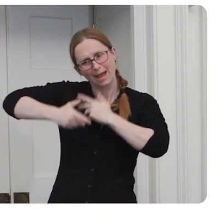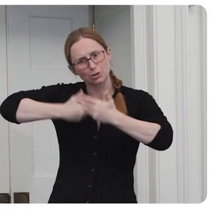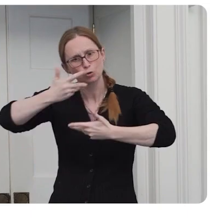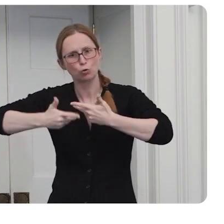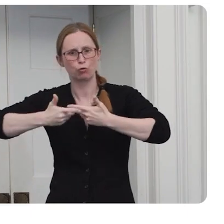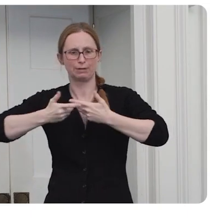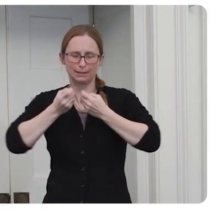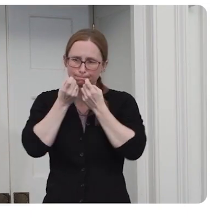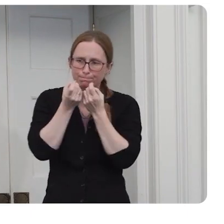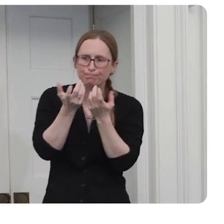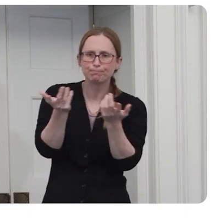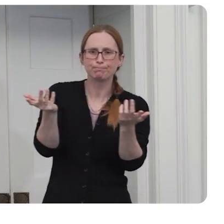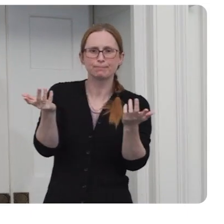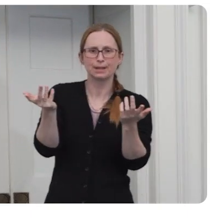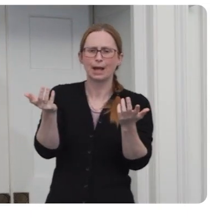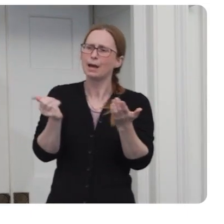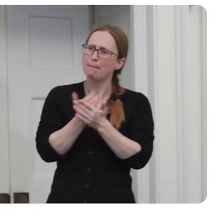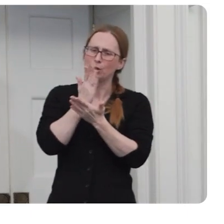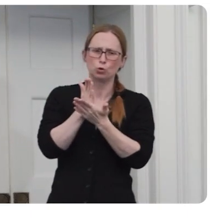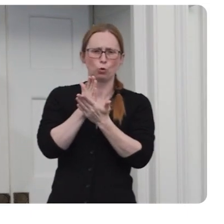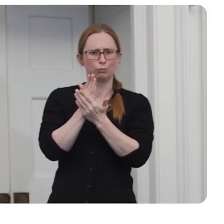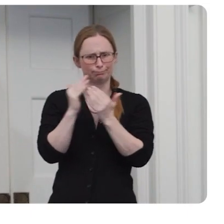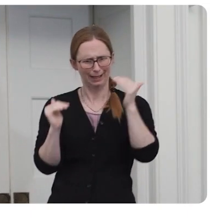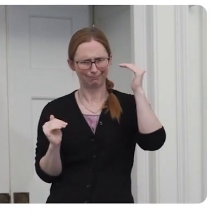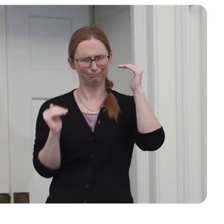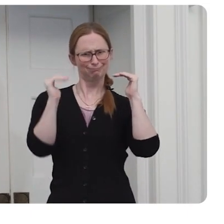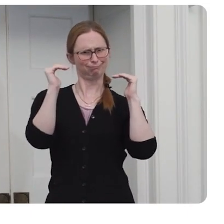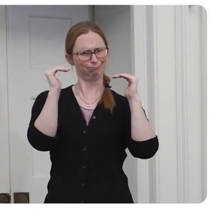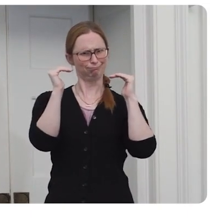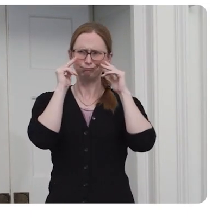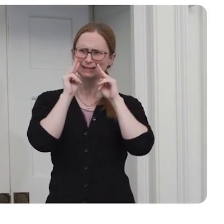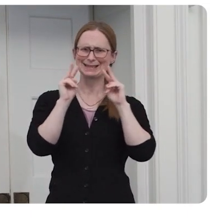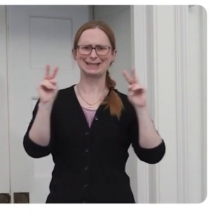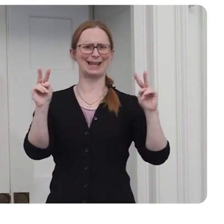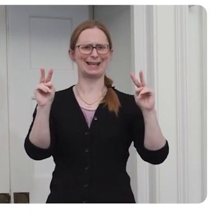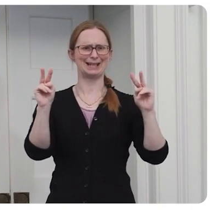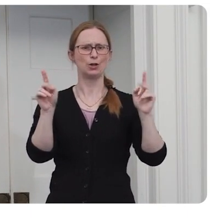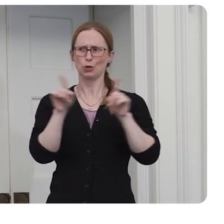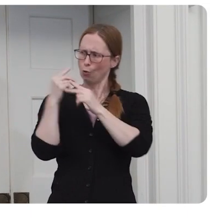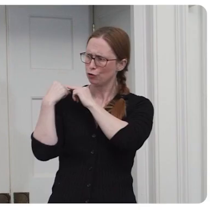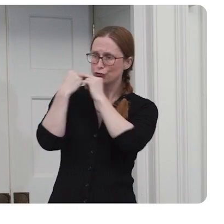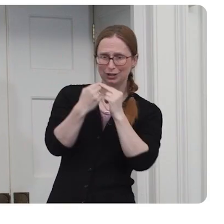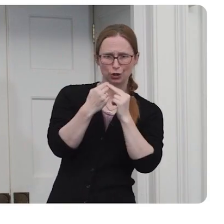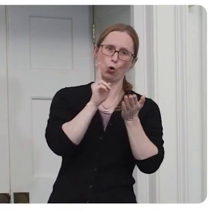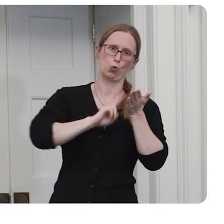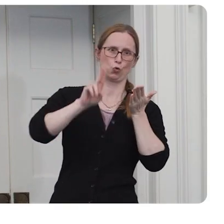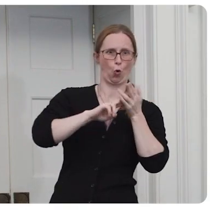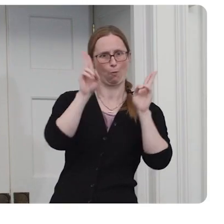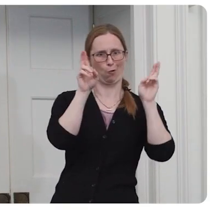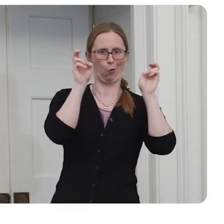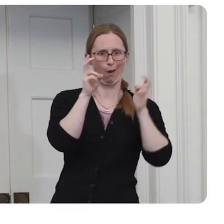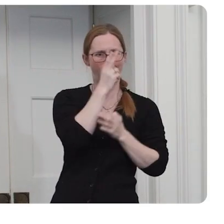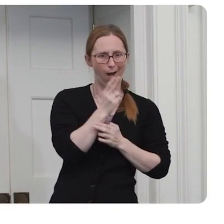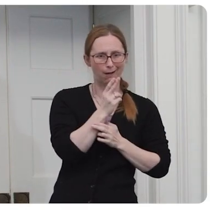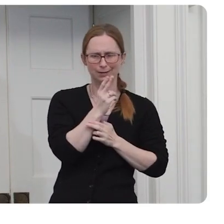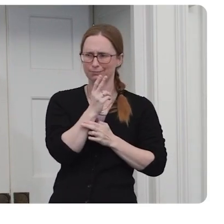stories and make sure that they are seen equally to what we think of as the traditional narrative